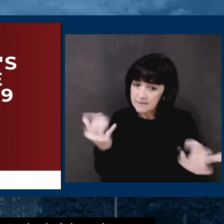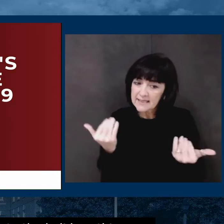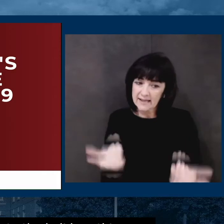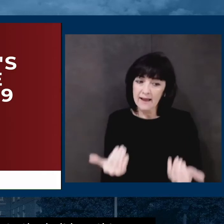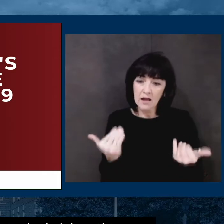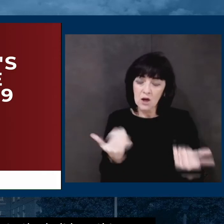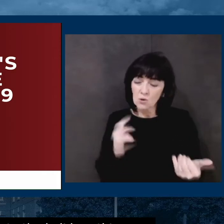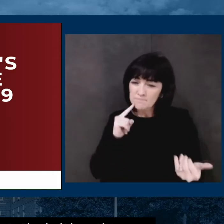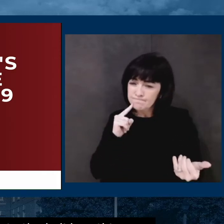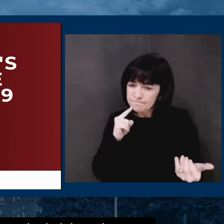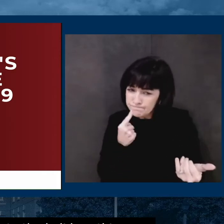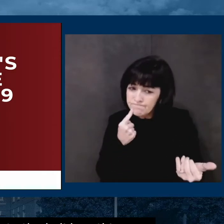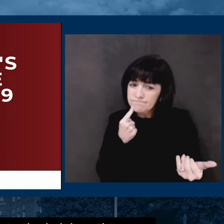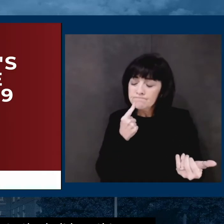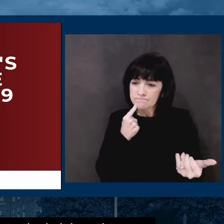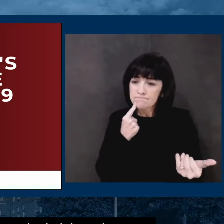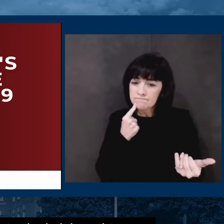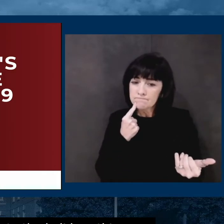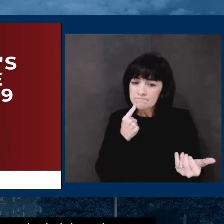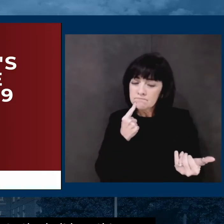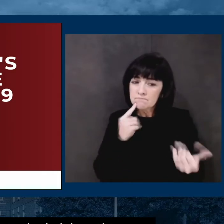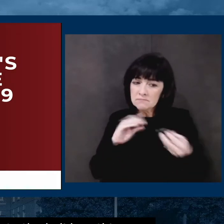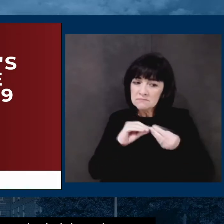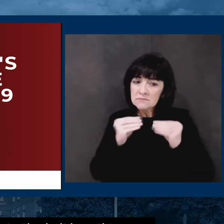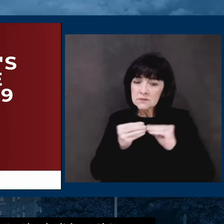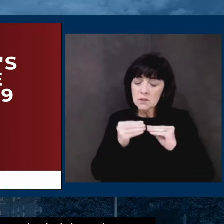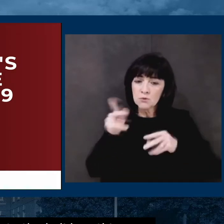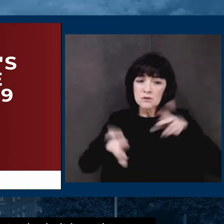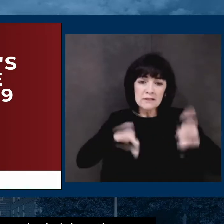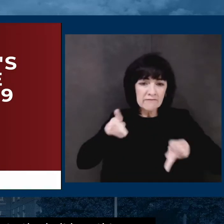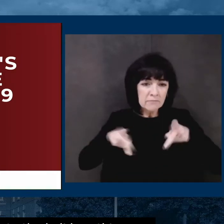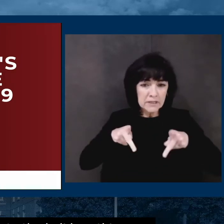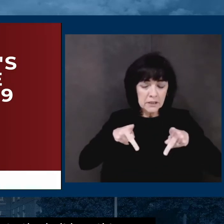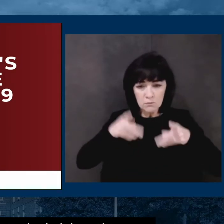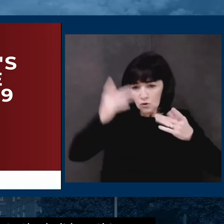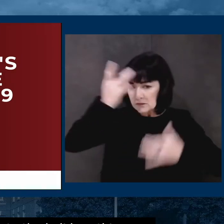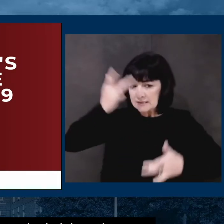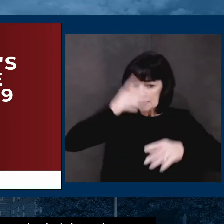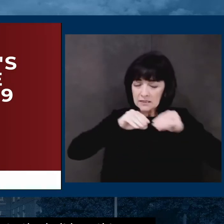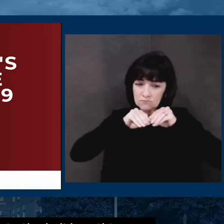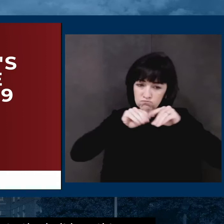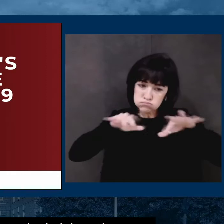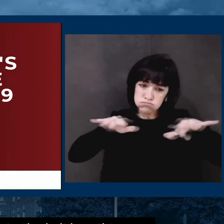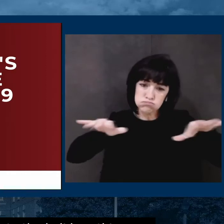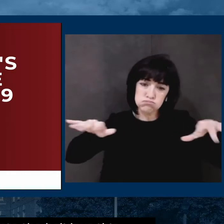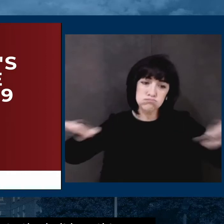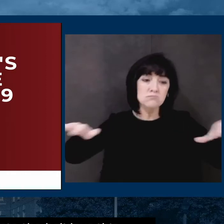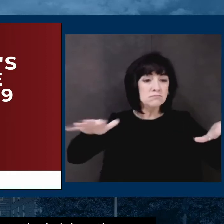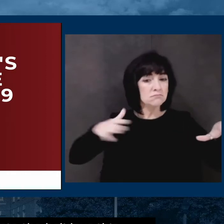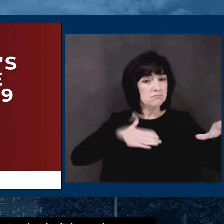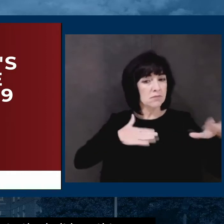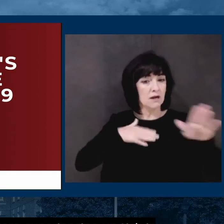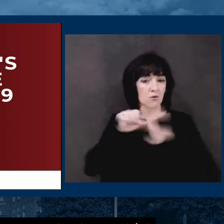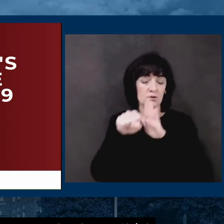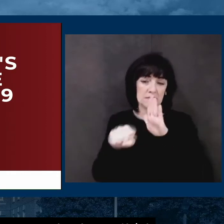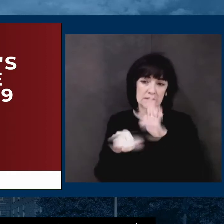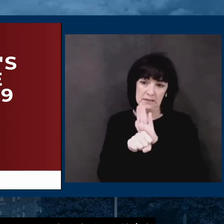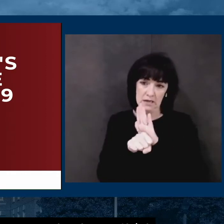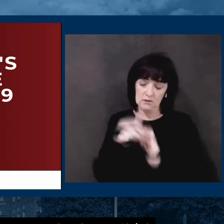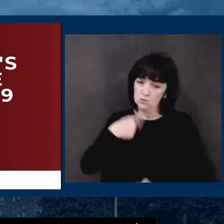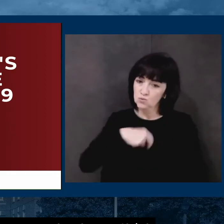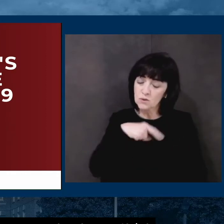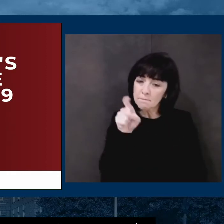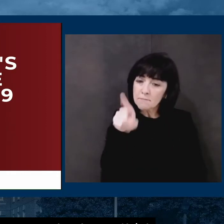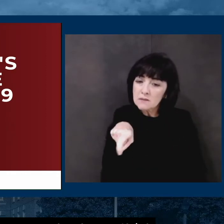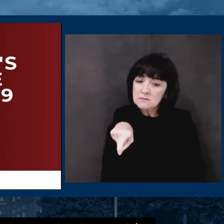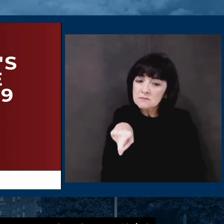significant uptick of COVID-19 in our state. And we have to take measures to mitigate